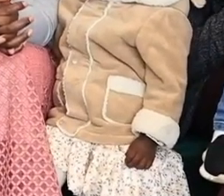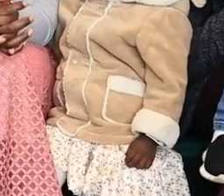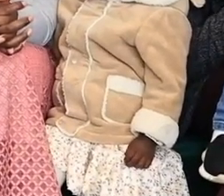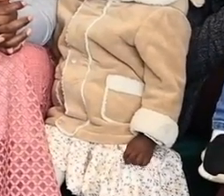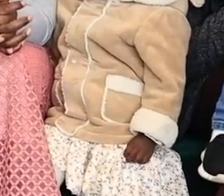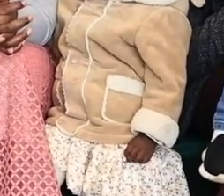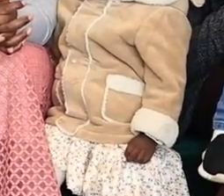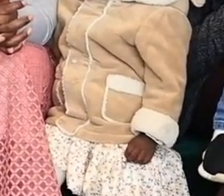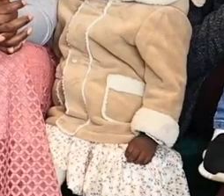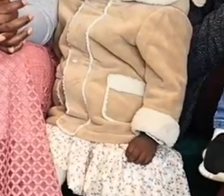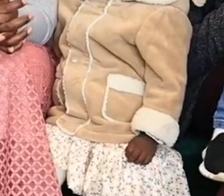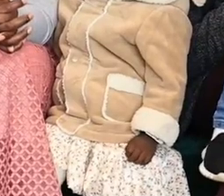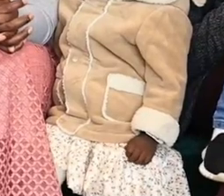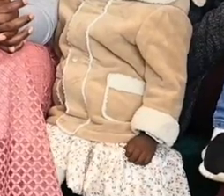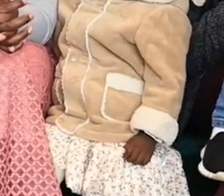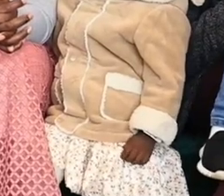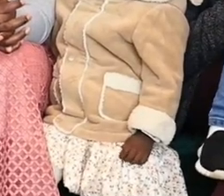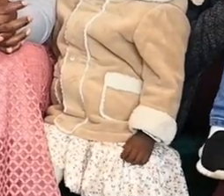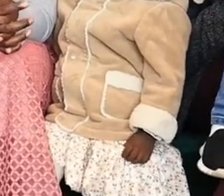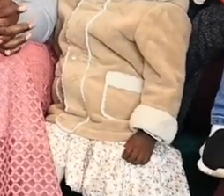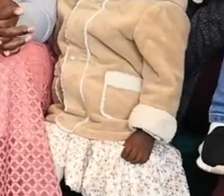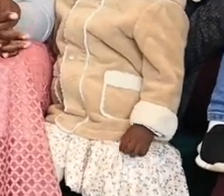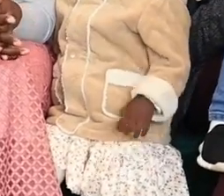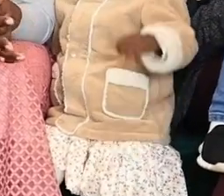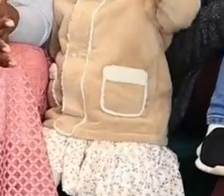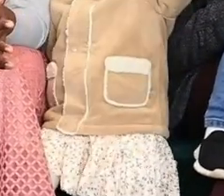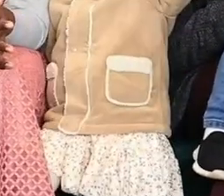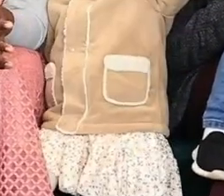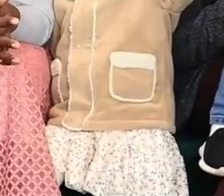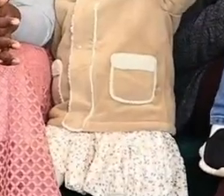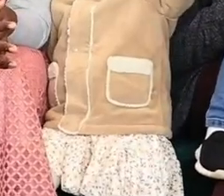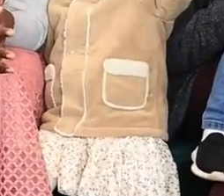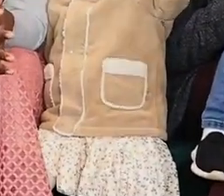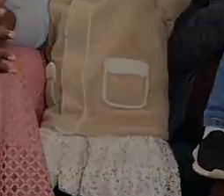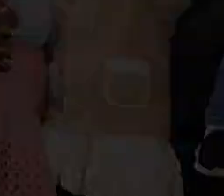and forevermore. In Jesus' name we pray and believe. Amen. Amen.